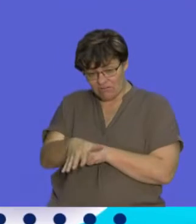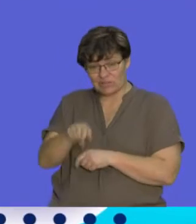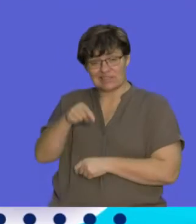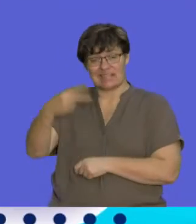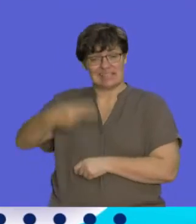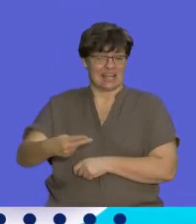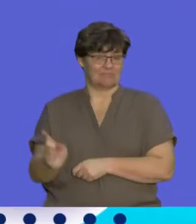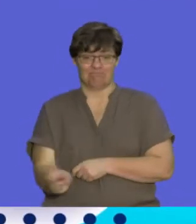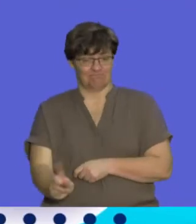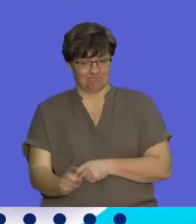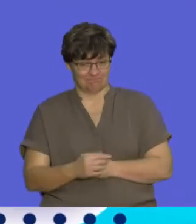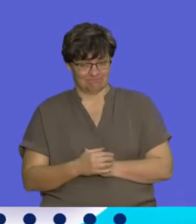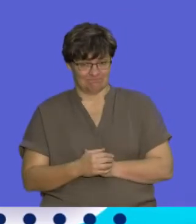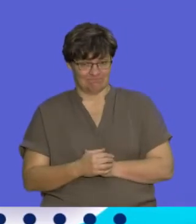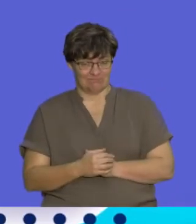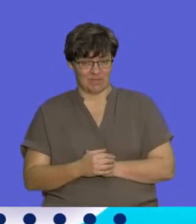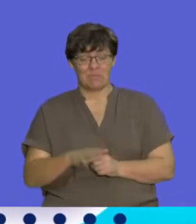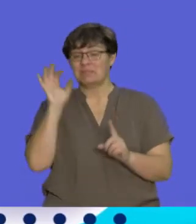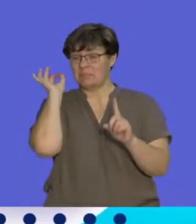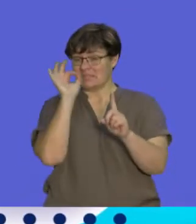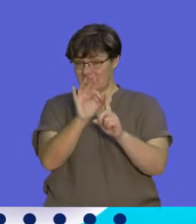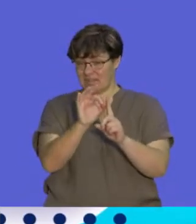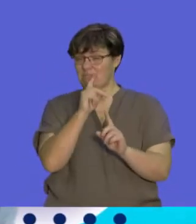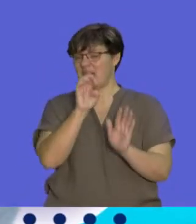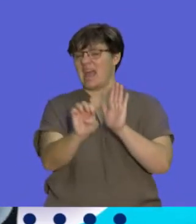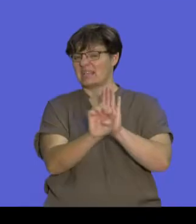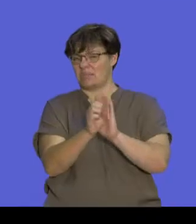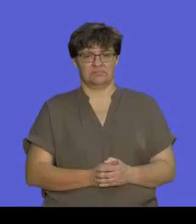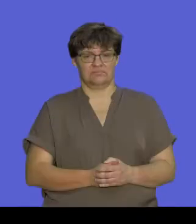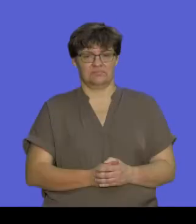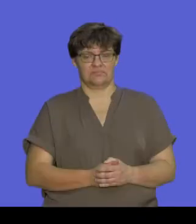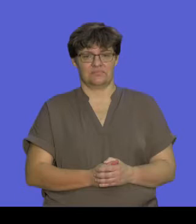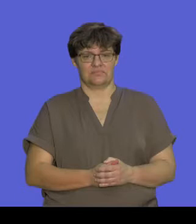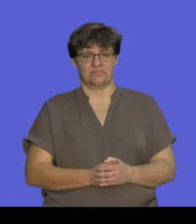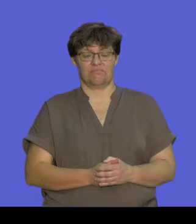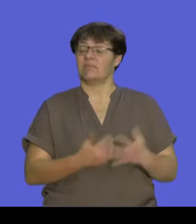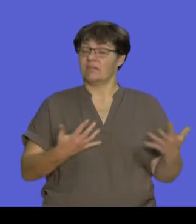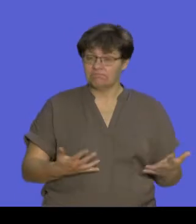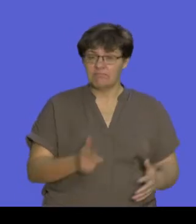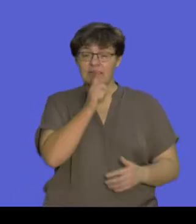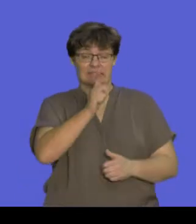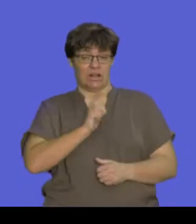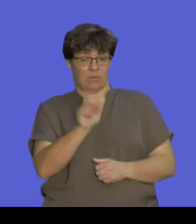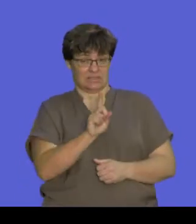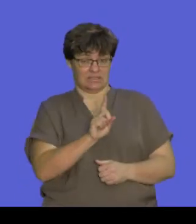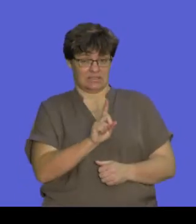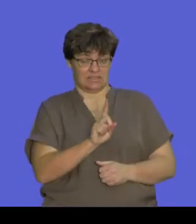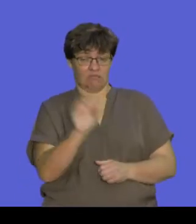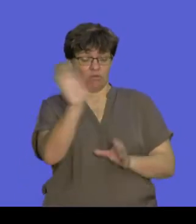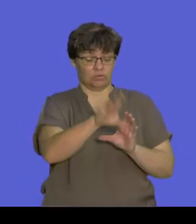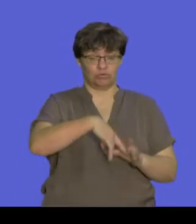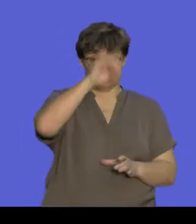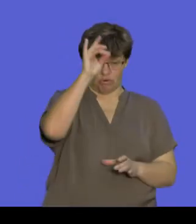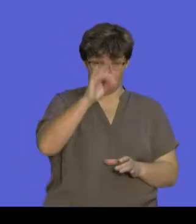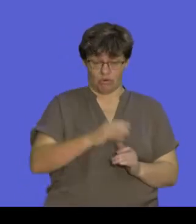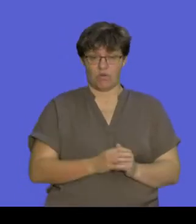of the second event. Let's be specific and let's use an example to illustrate this. So we're told that in this drawer, we